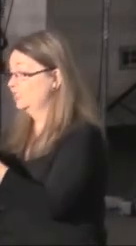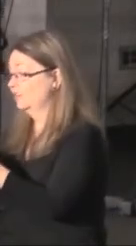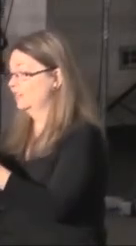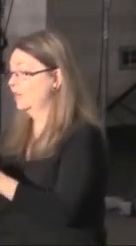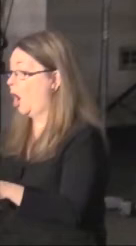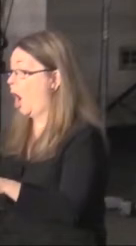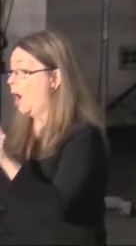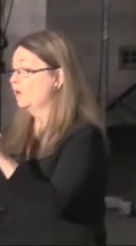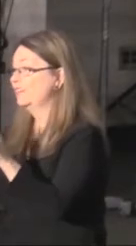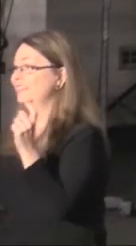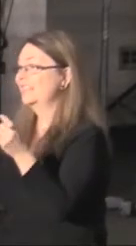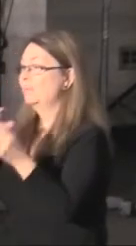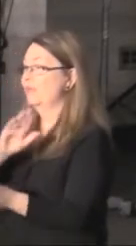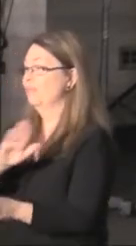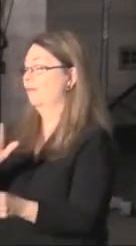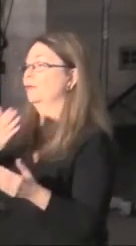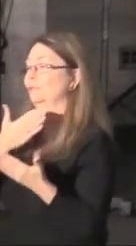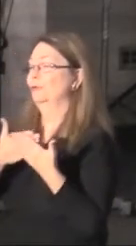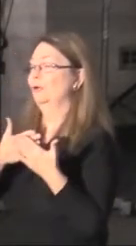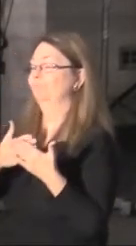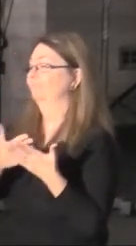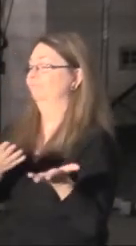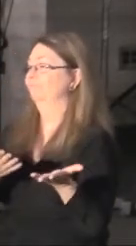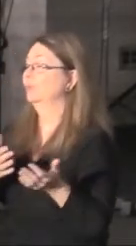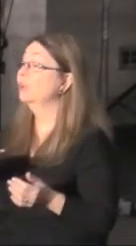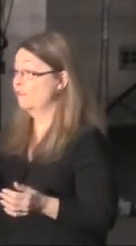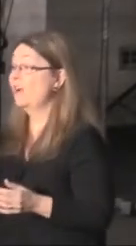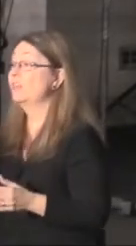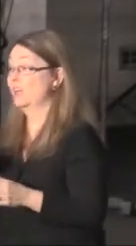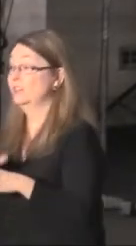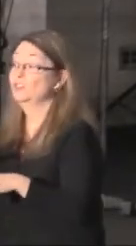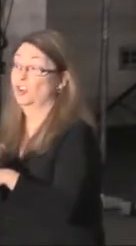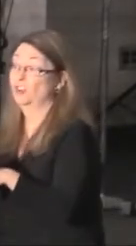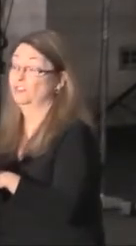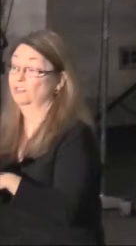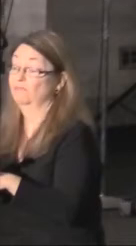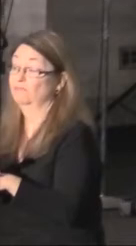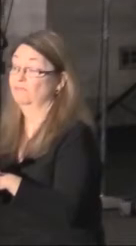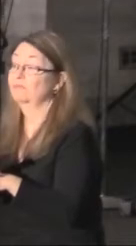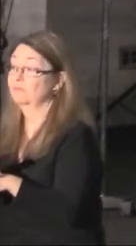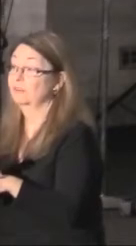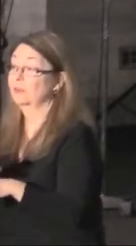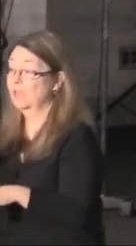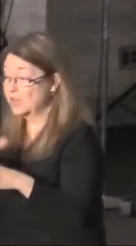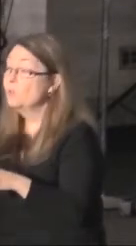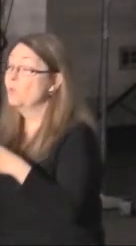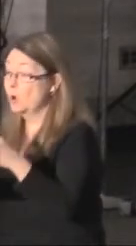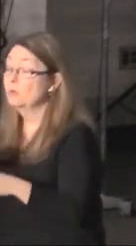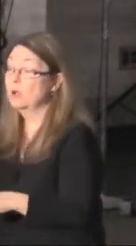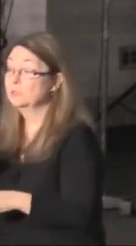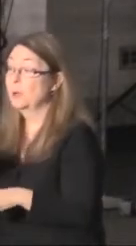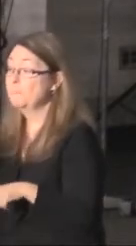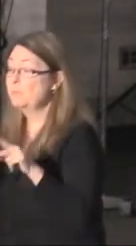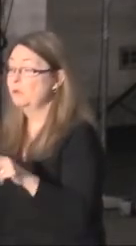as an opportunity to celebrate their good. And we find that in the church. And if you don't find that in the church, you're certainly going to find that in the world. People